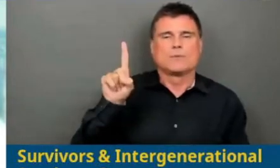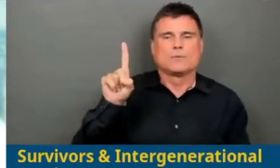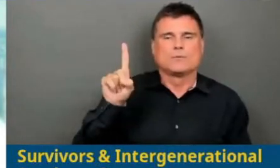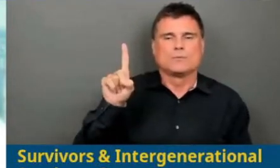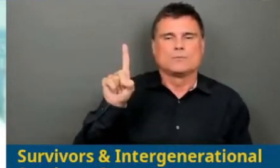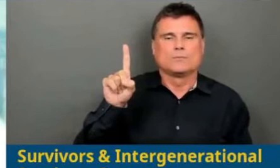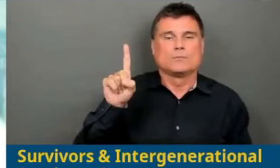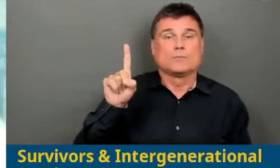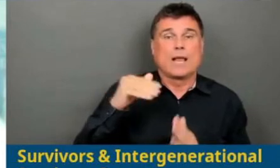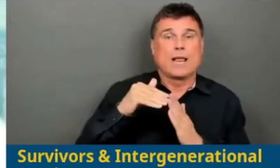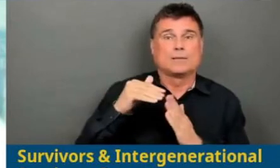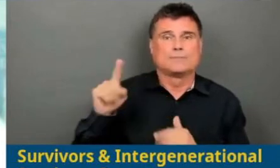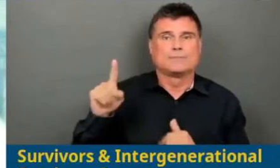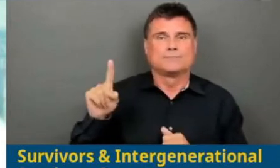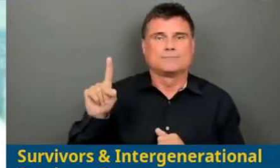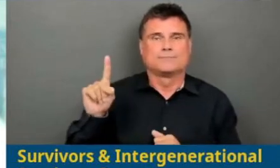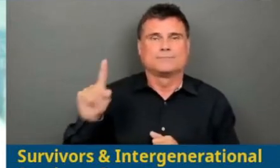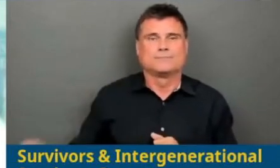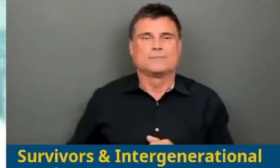On May 28th,